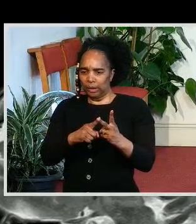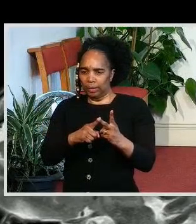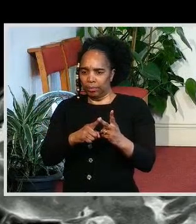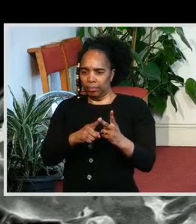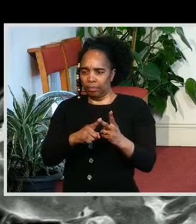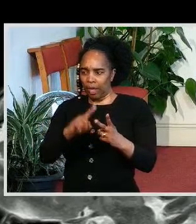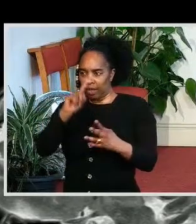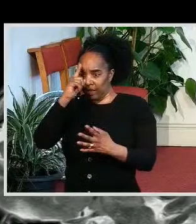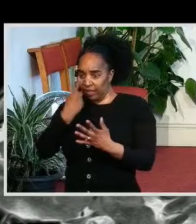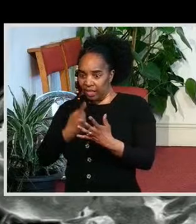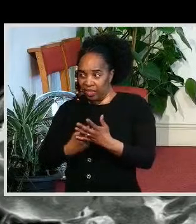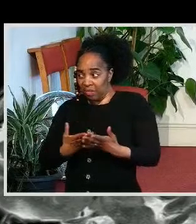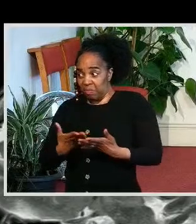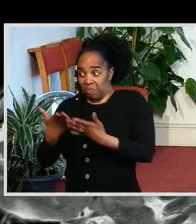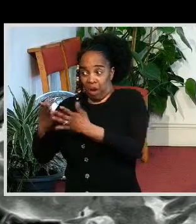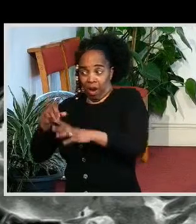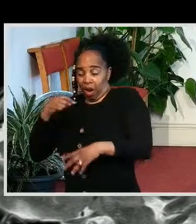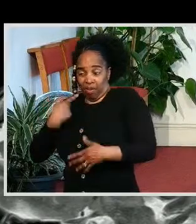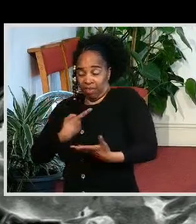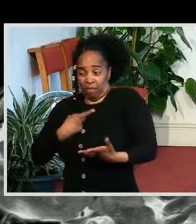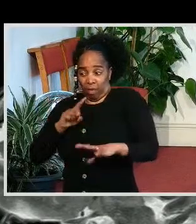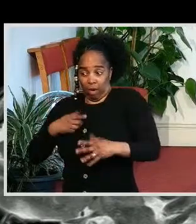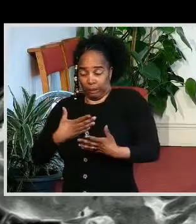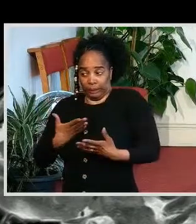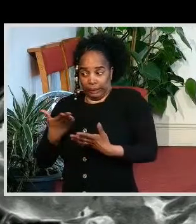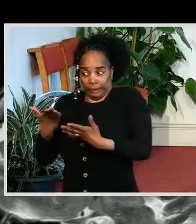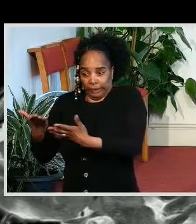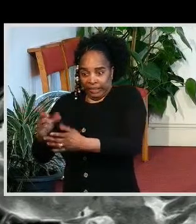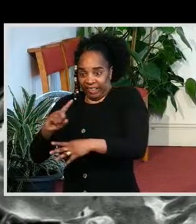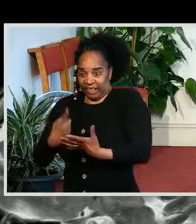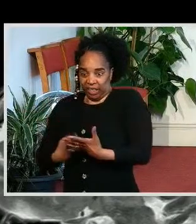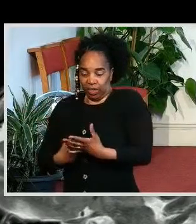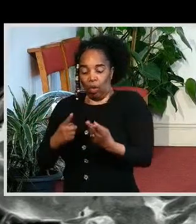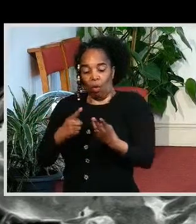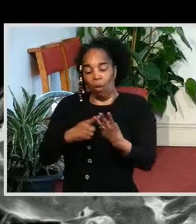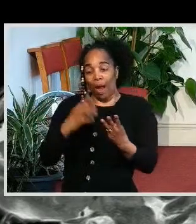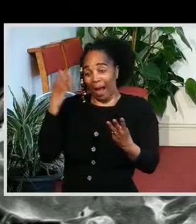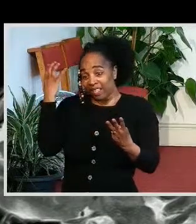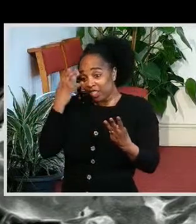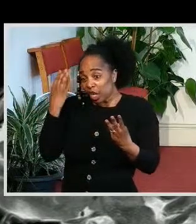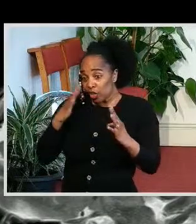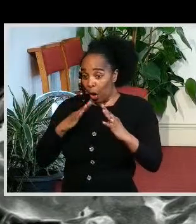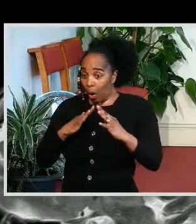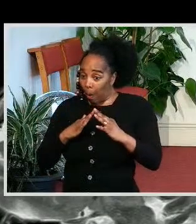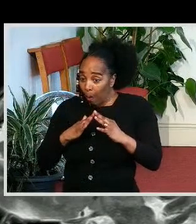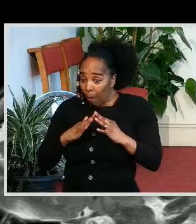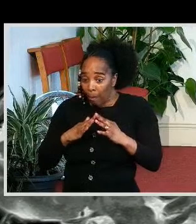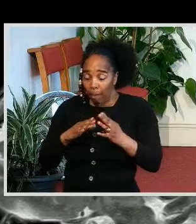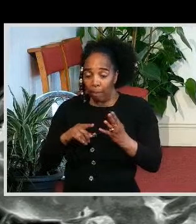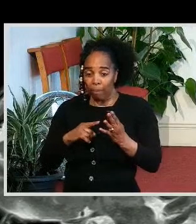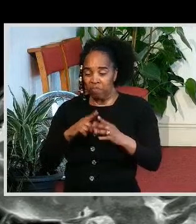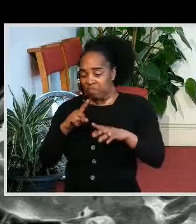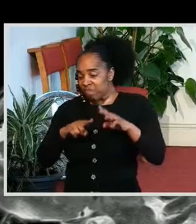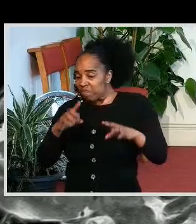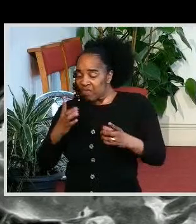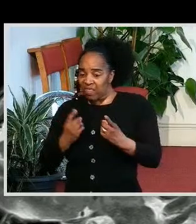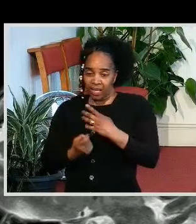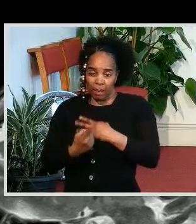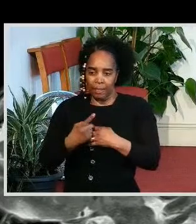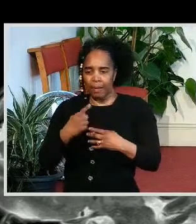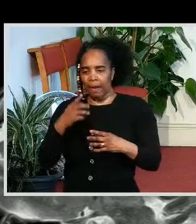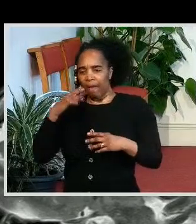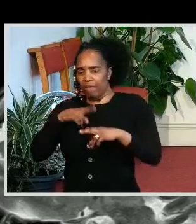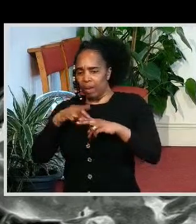delegating decisions to someone else. It could be accidents that have happened at home. Various things that people